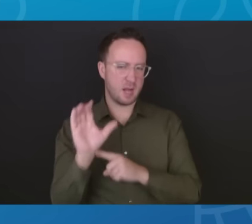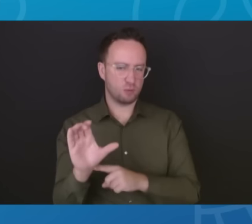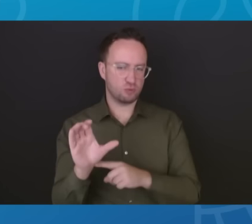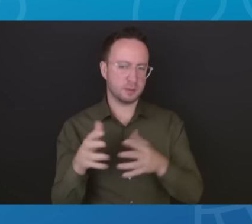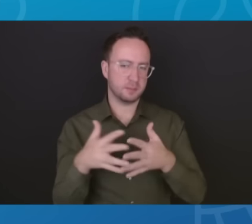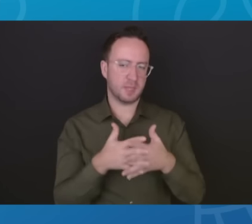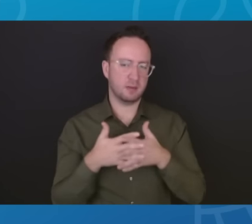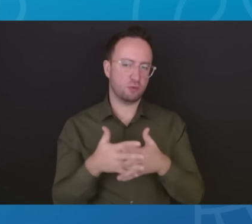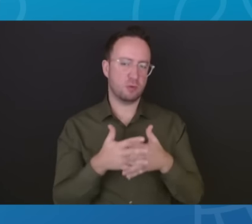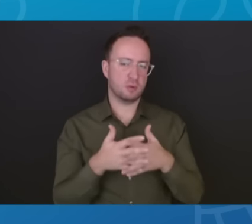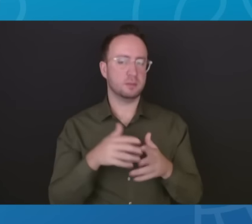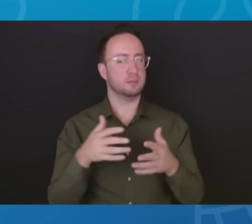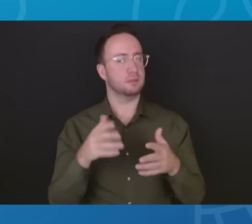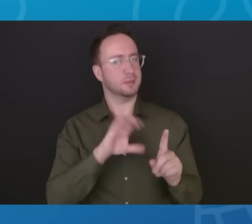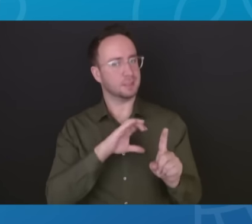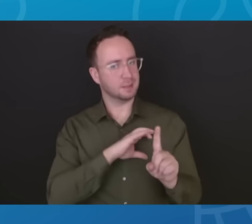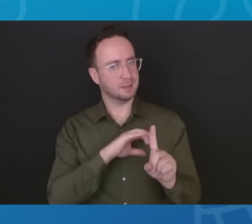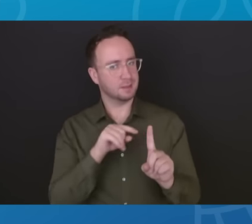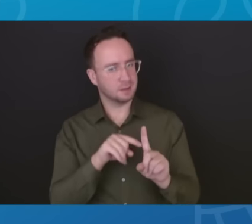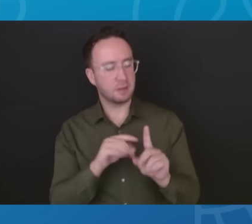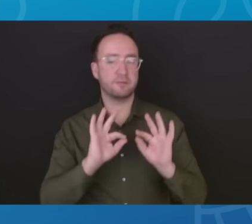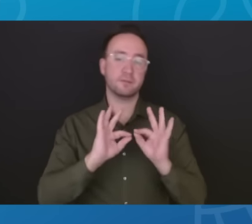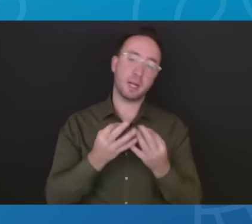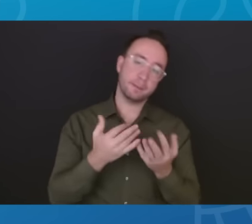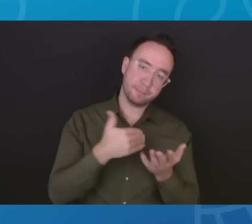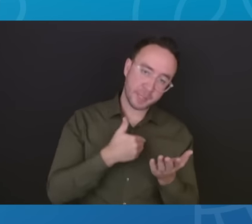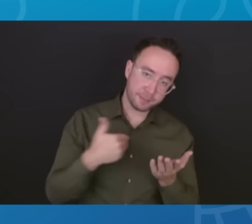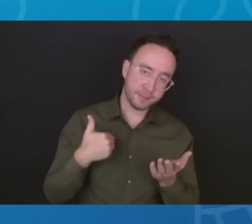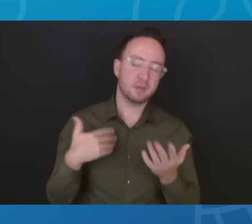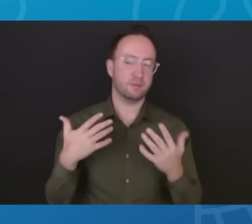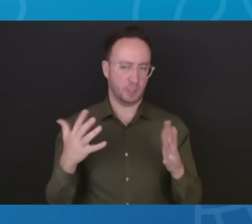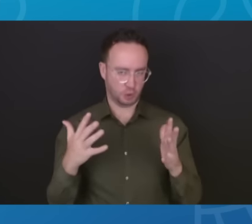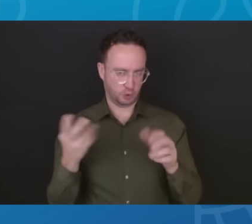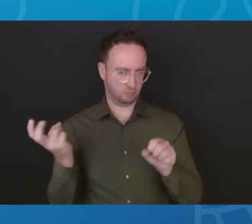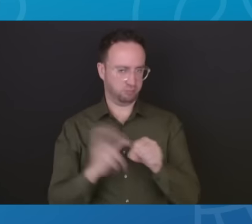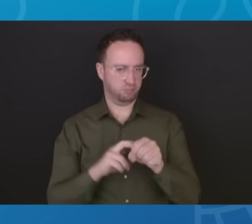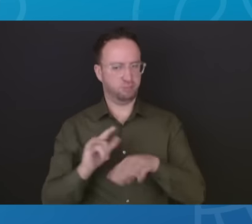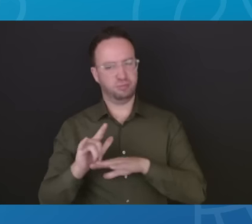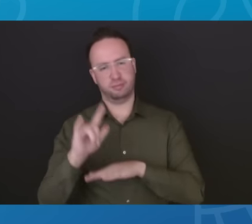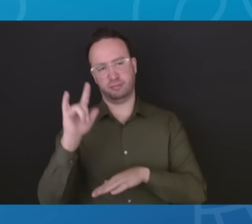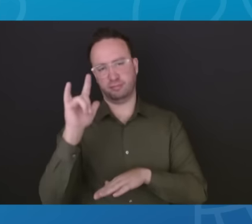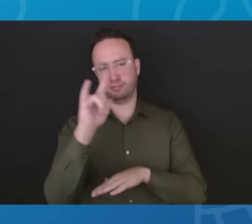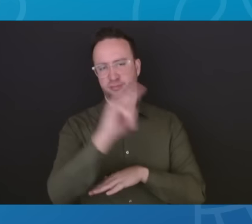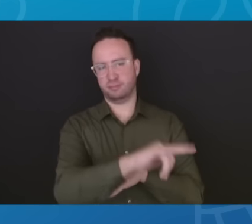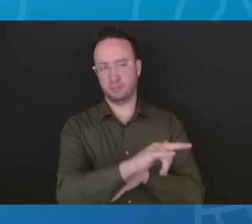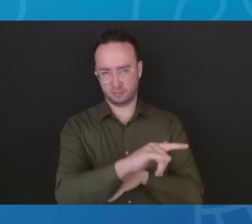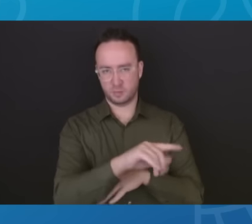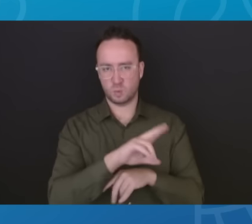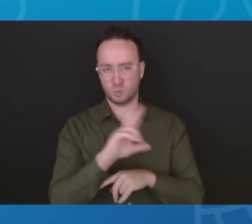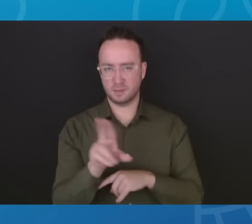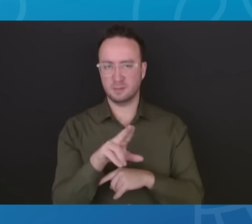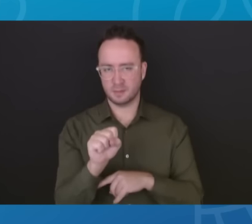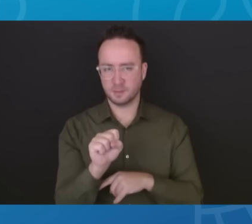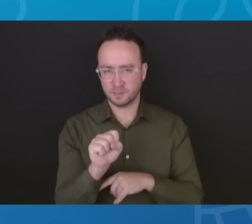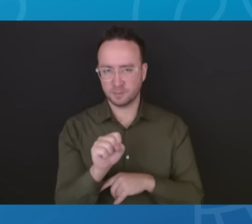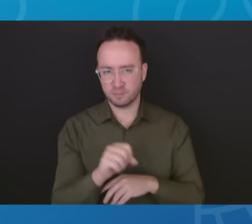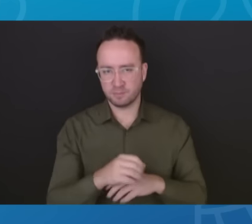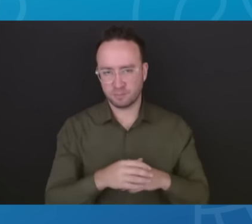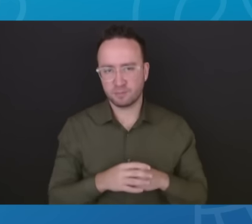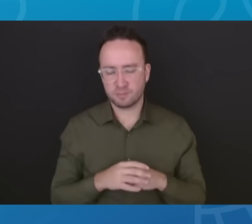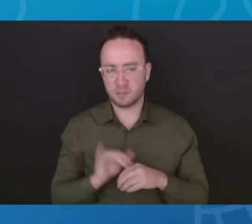residents, and their family members who have left on U.S. organized flights since we launched them last week. In addition, as we said, we have been able